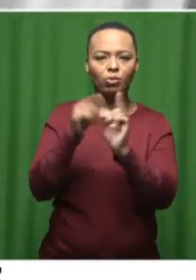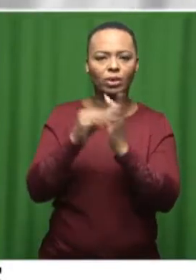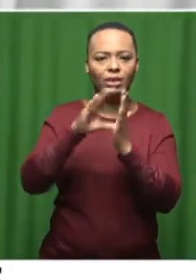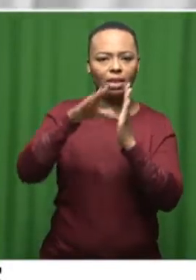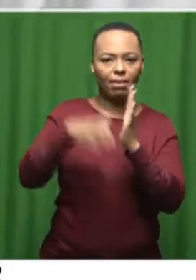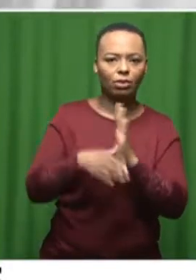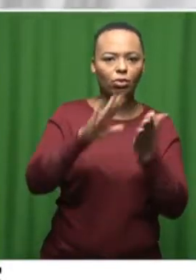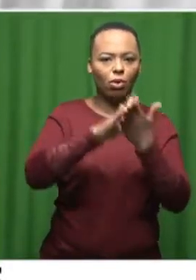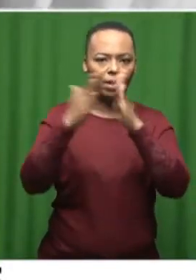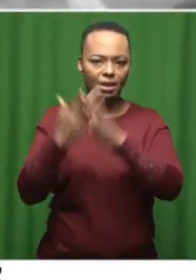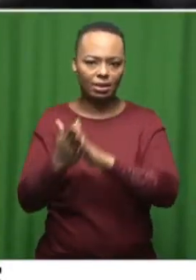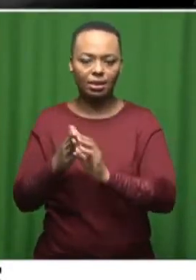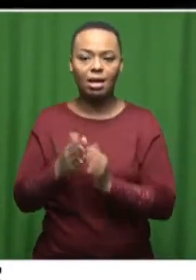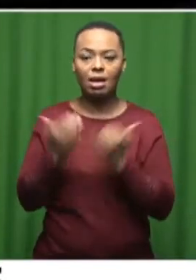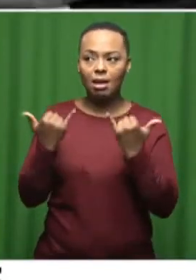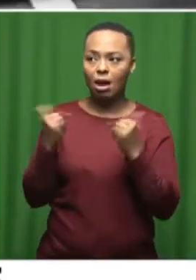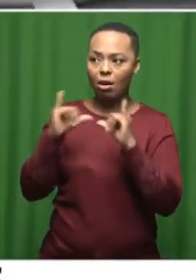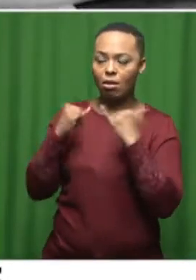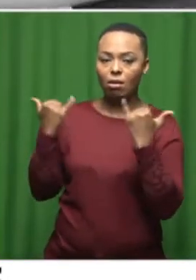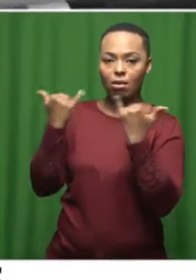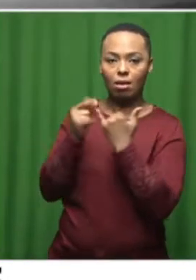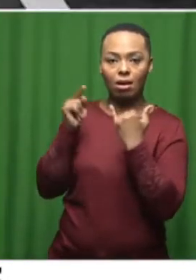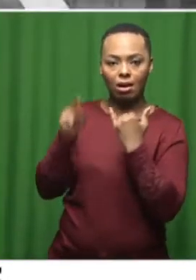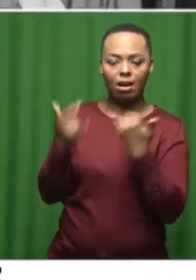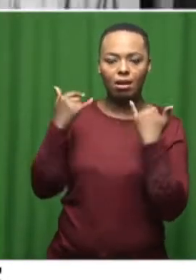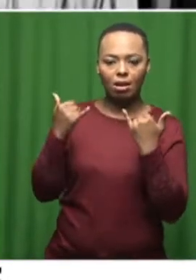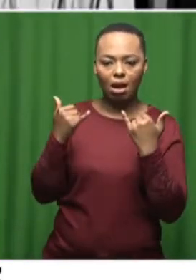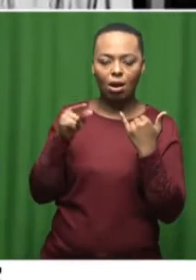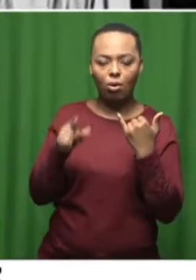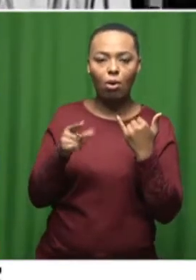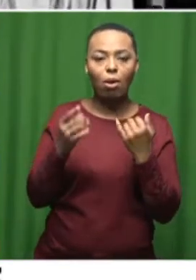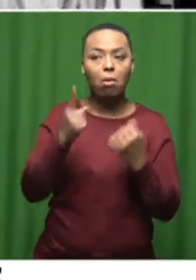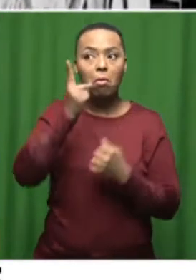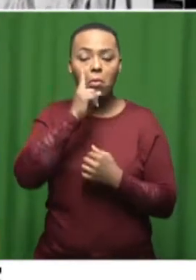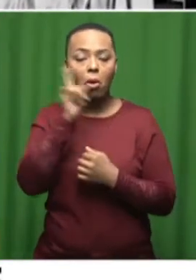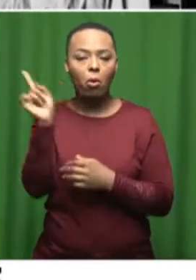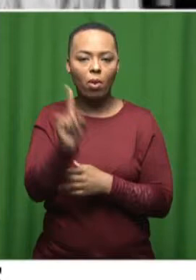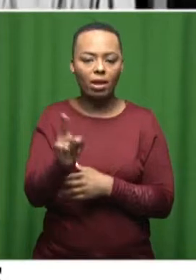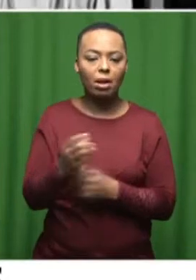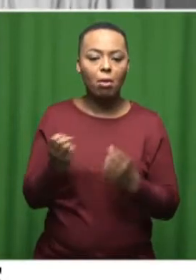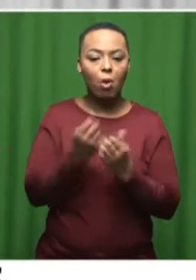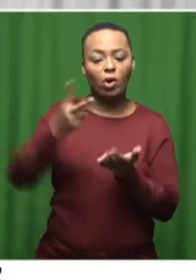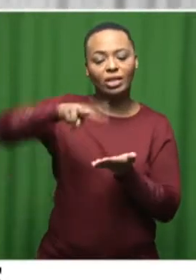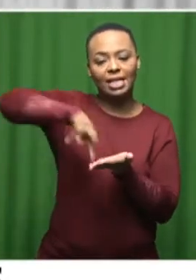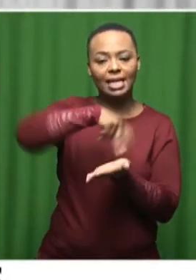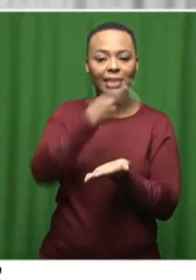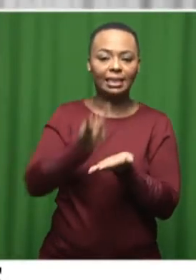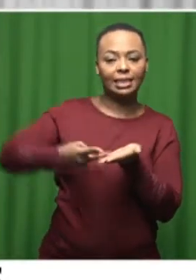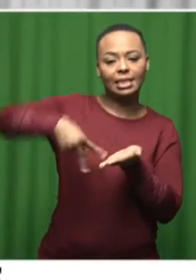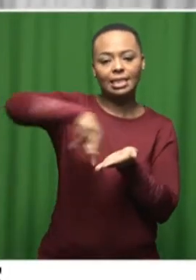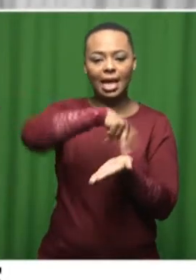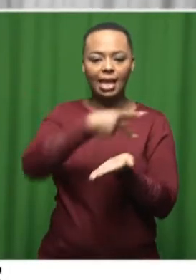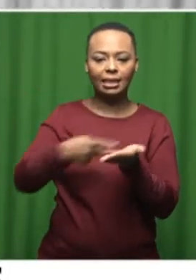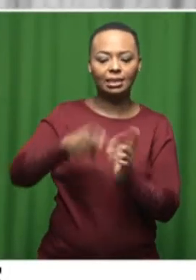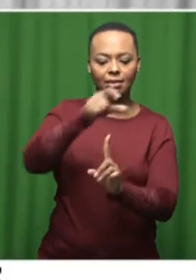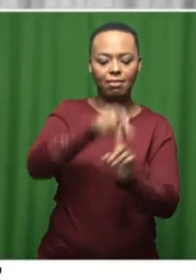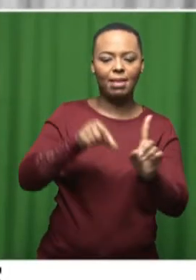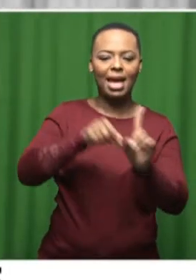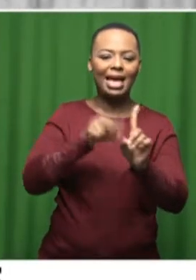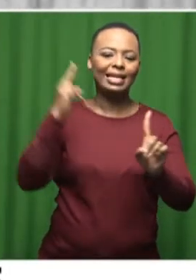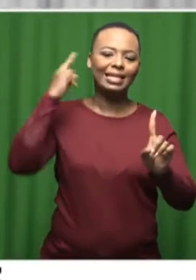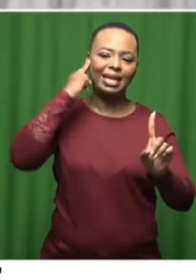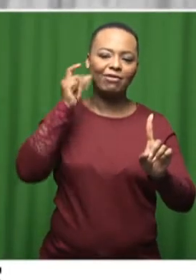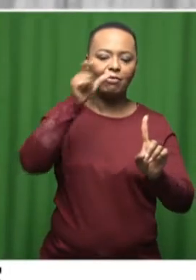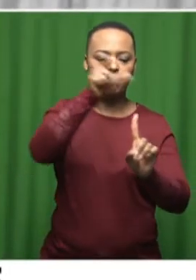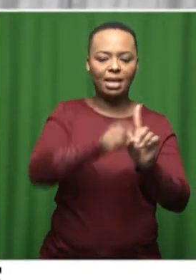Unmute Company, as you see now at the backdrop, is that the dancer that is dancing is deaf. So what we're saying